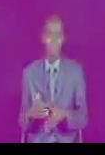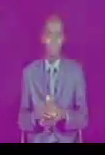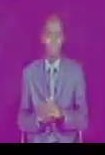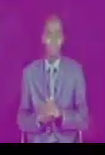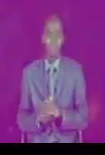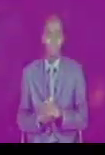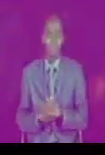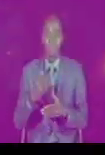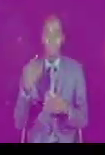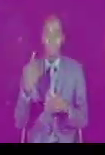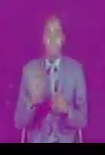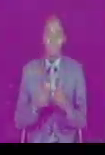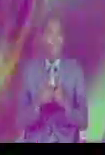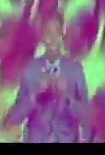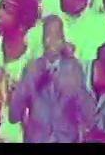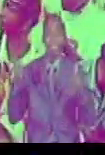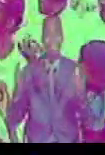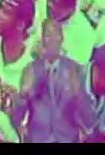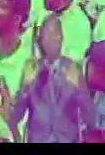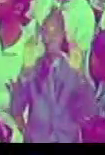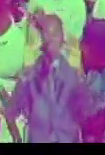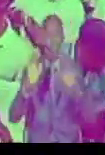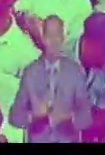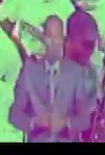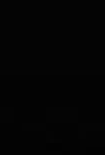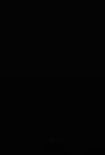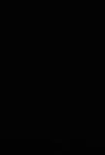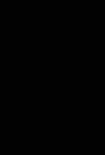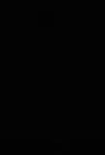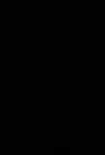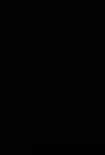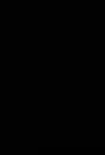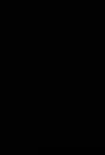It's a great miracle explosion, loading.